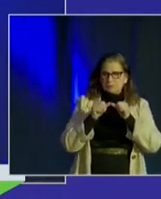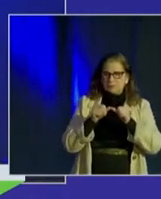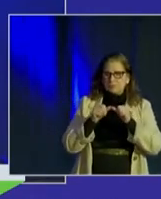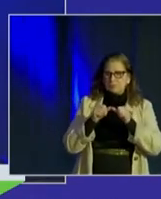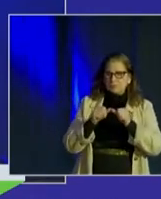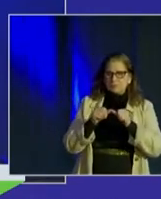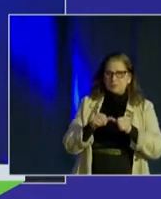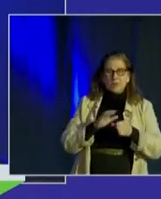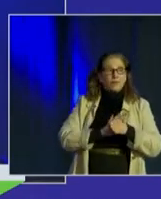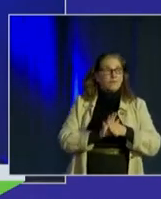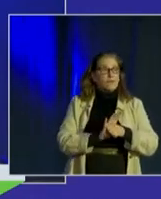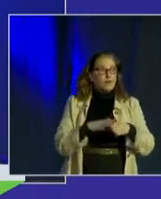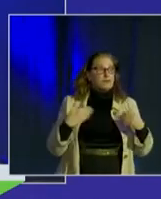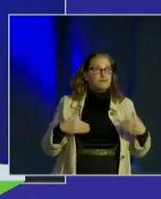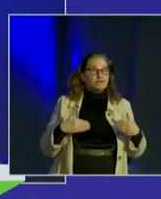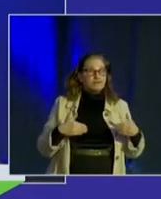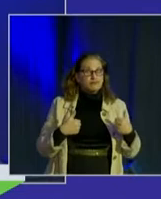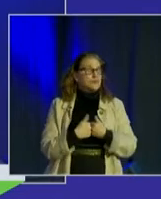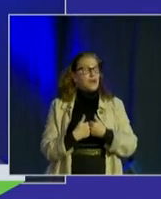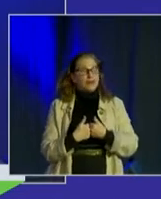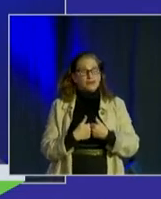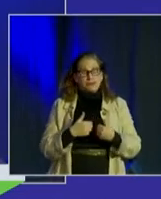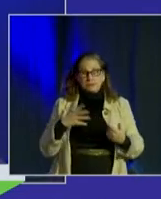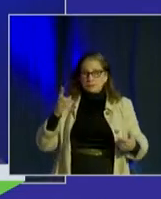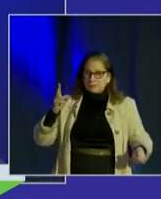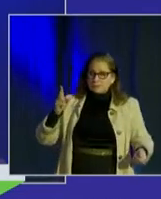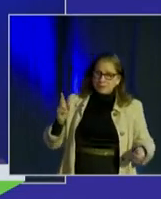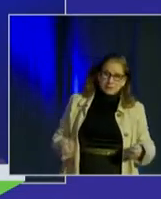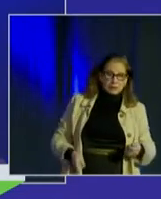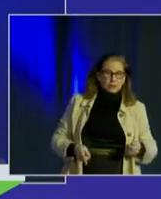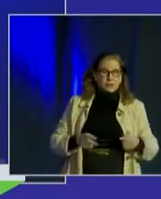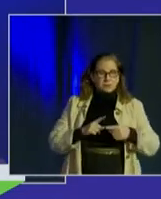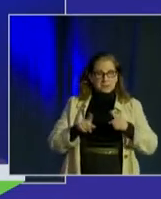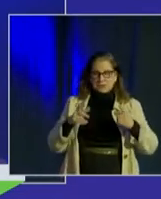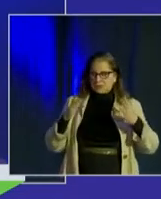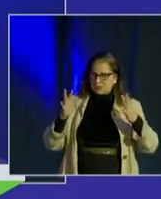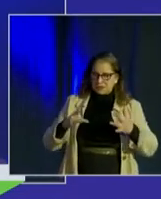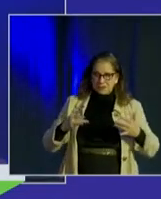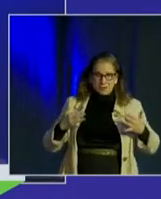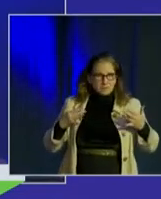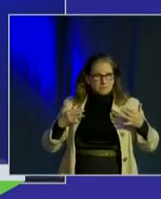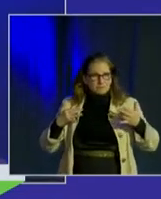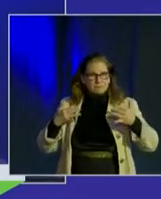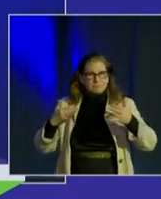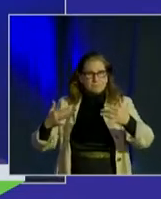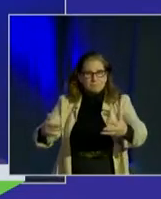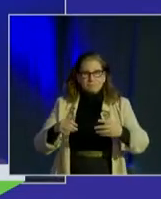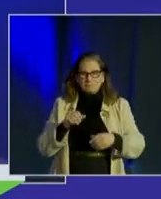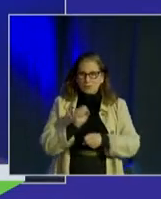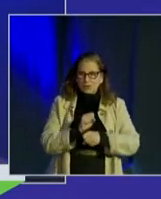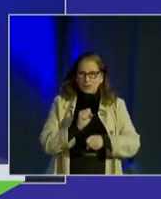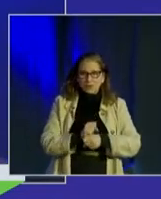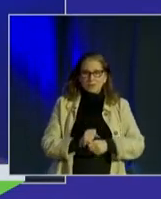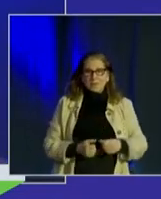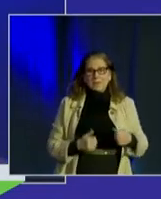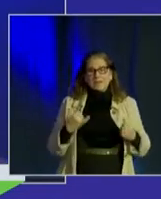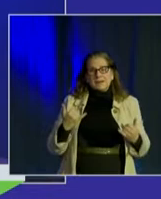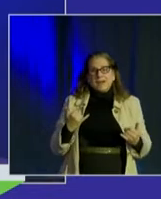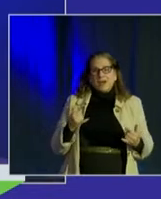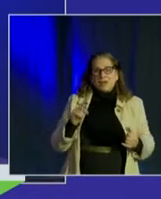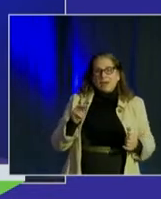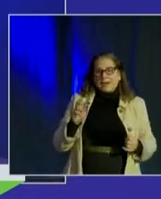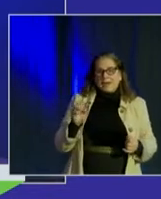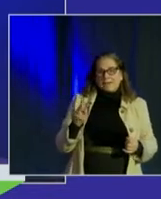pandemic. So with that, I want to turn to Kevin Donahue, who I recently appointed as the city administrator for the